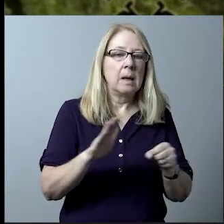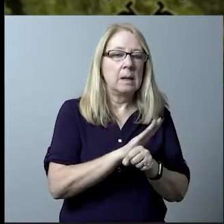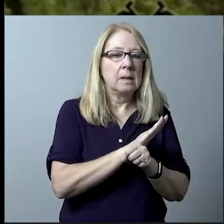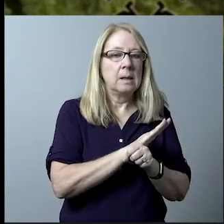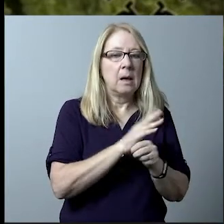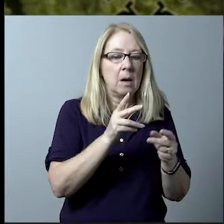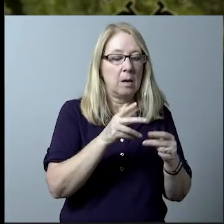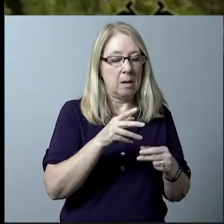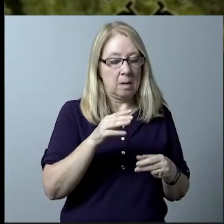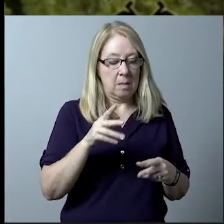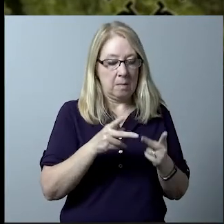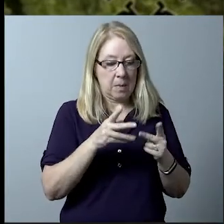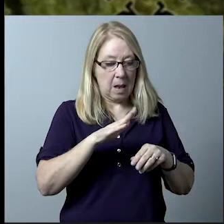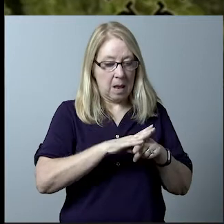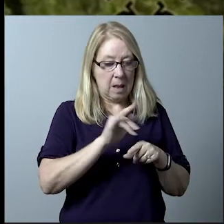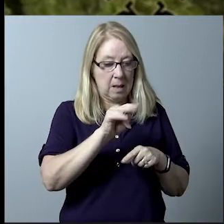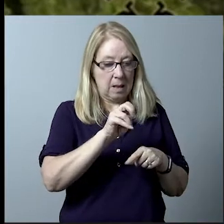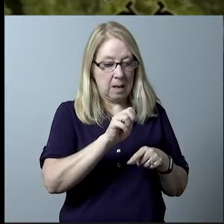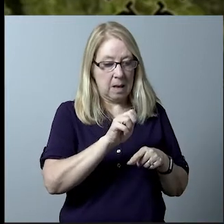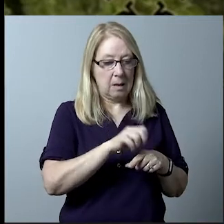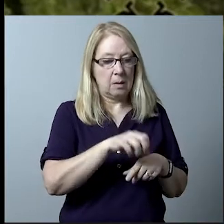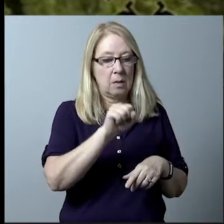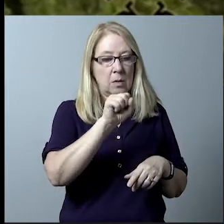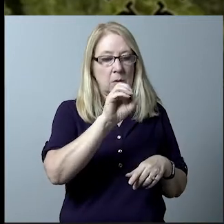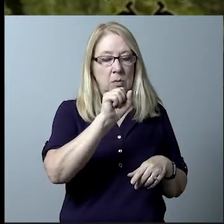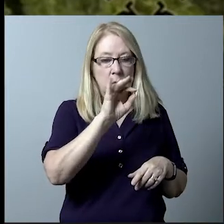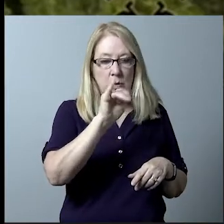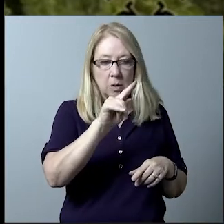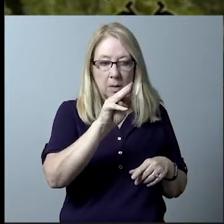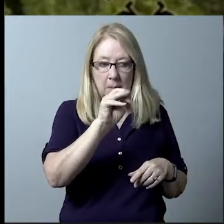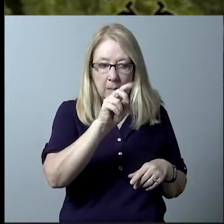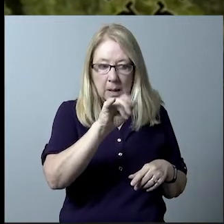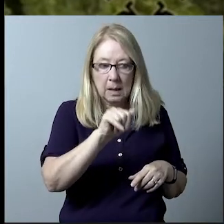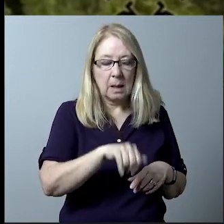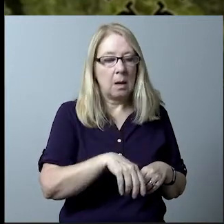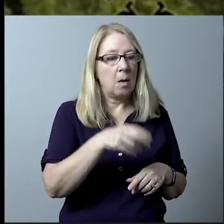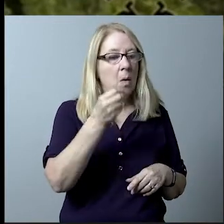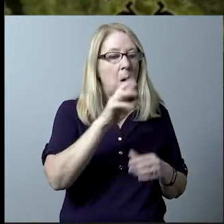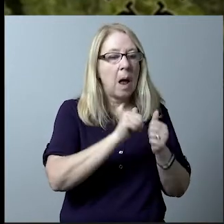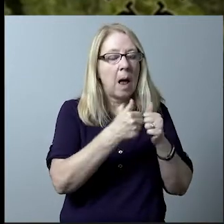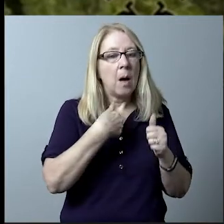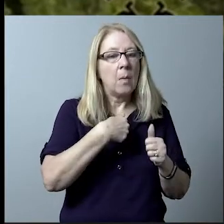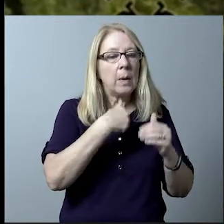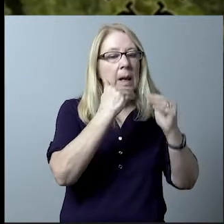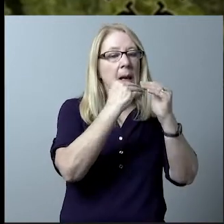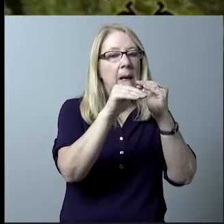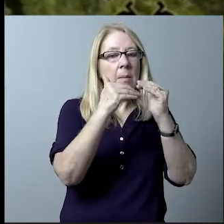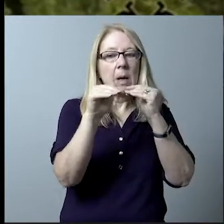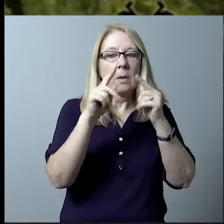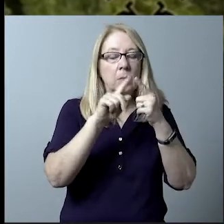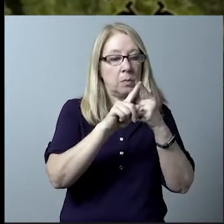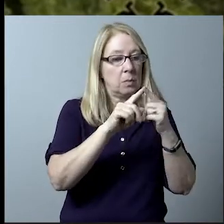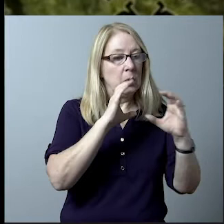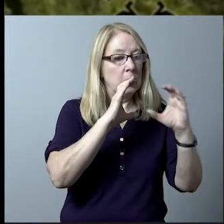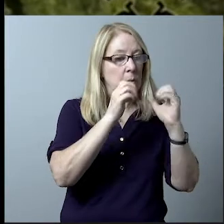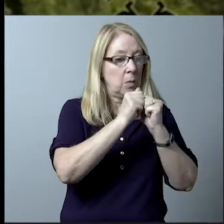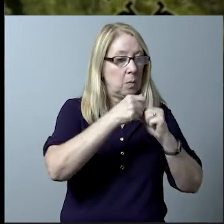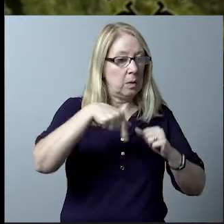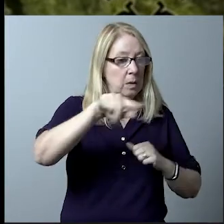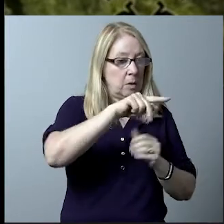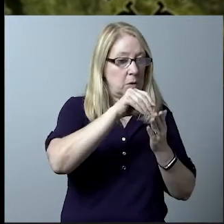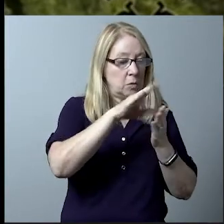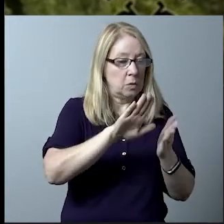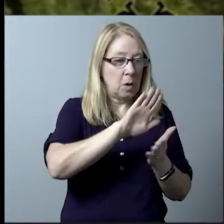students. And so our entire presence online, being through our website, our social media platforms, or even just how we are emailing